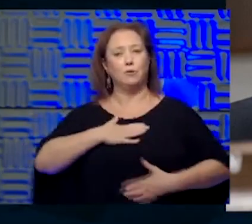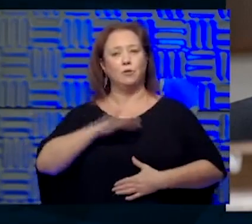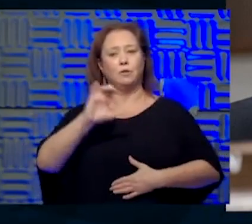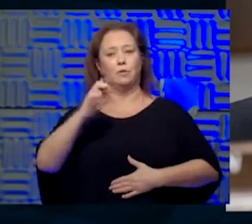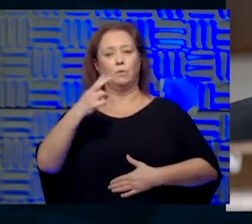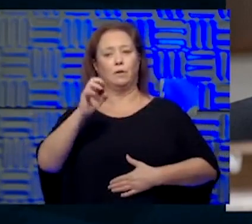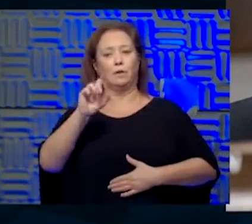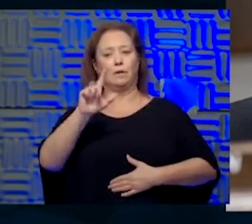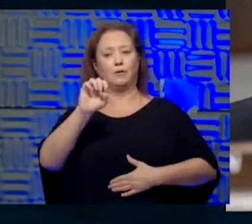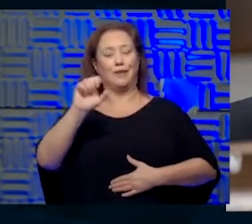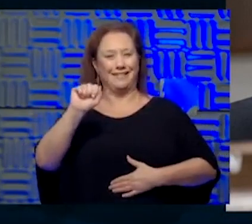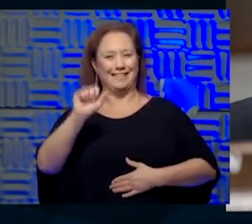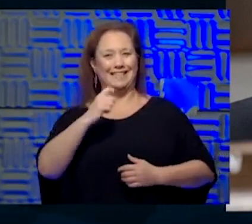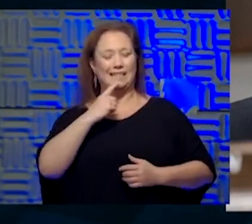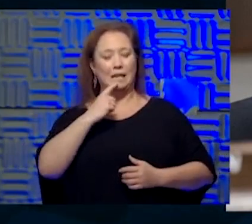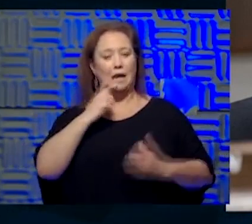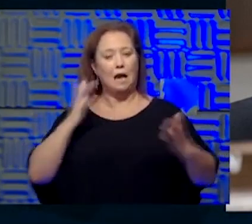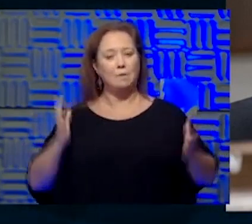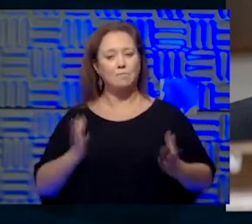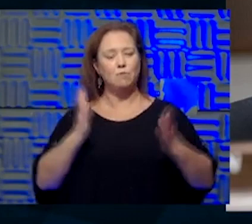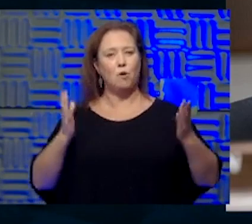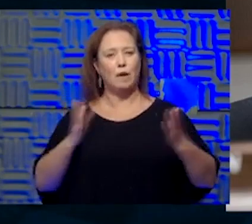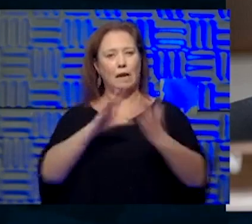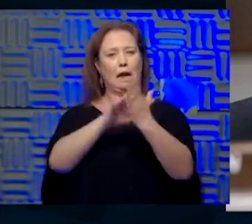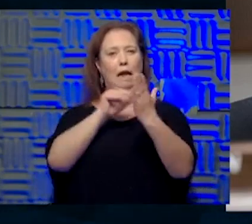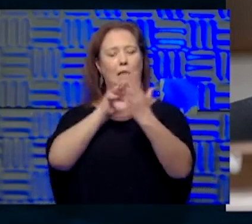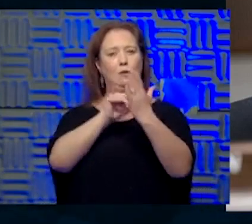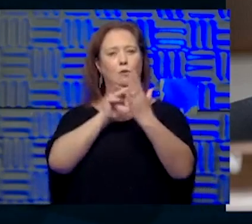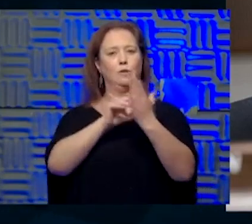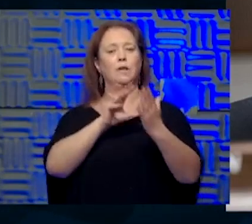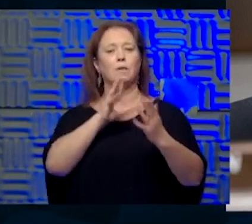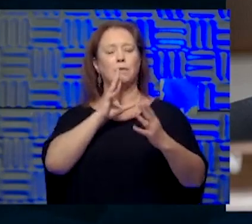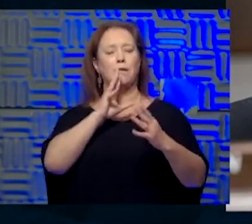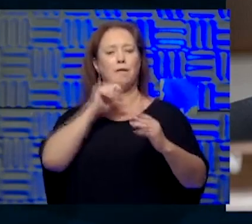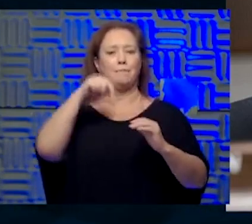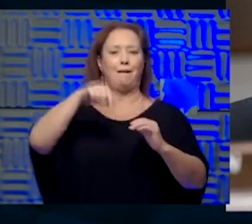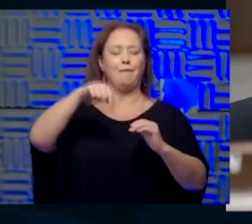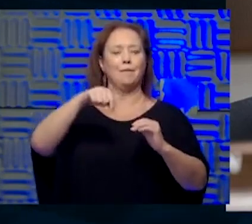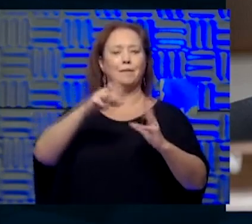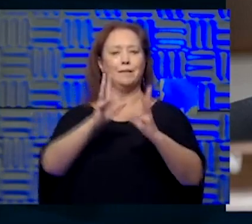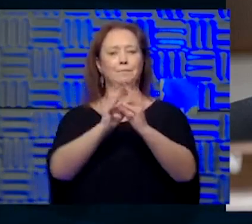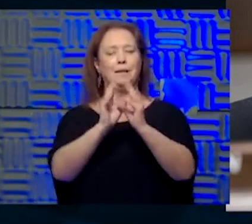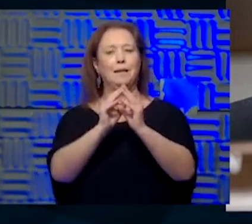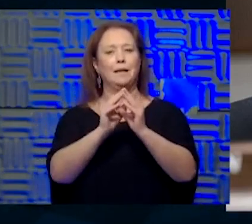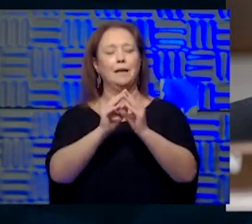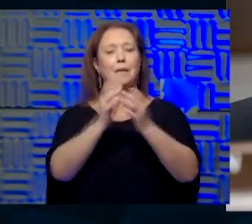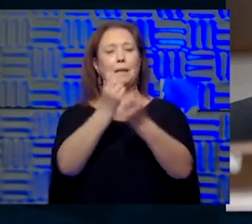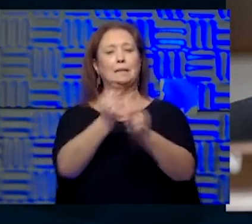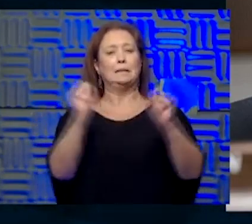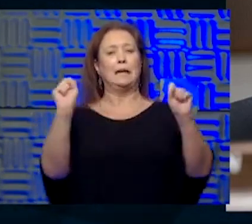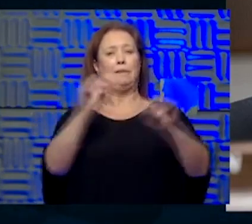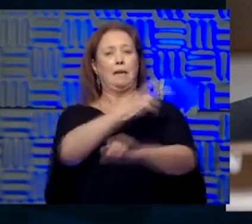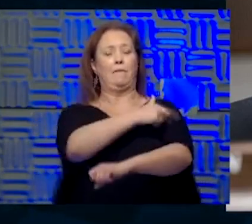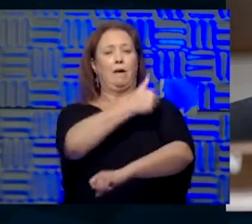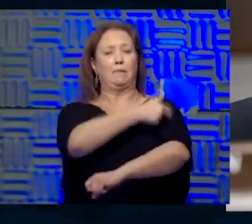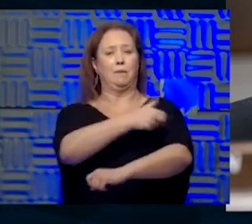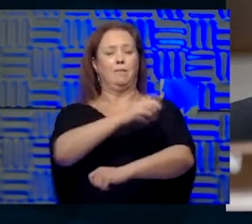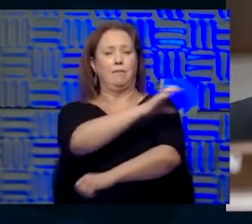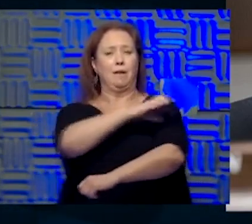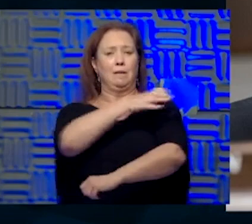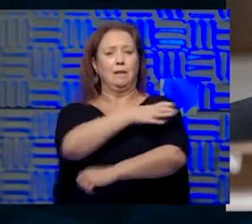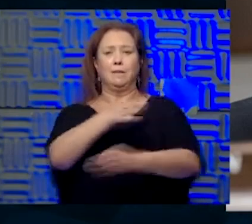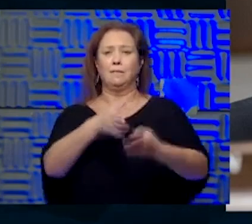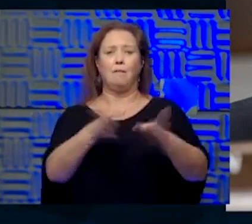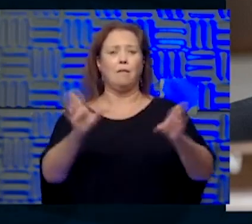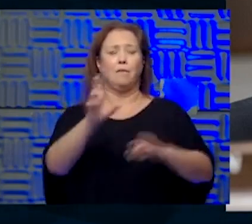said. I've been promoting something I learned in our conversations here in this press conference about the safety of hospitals and clinics across